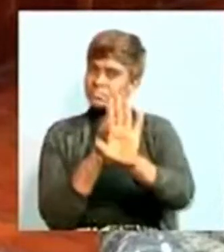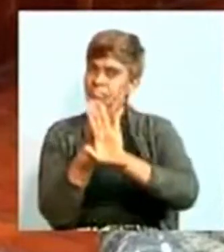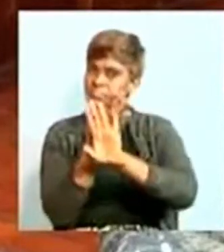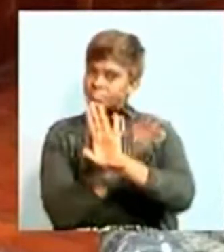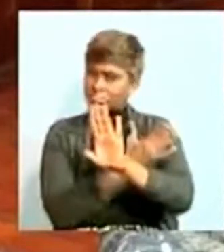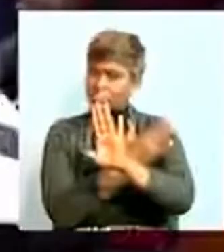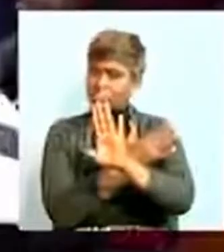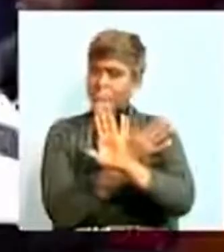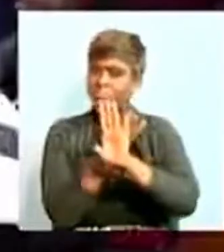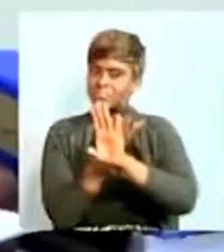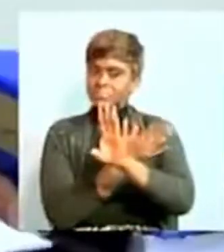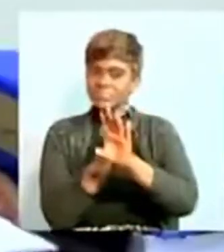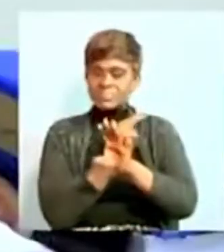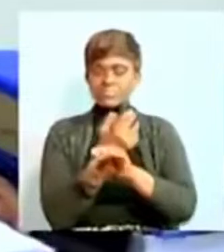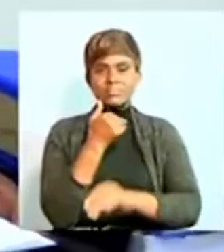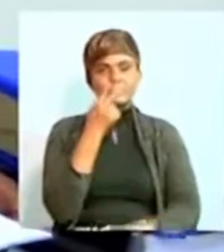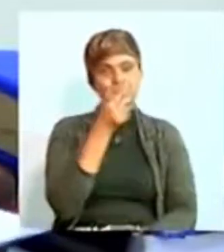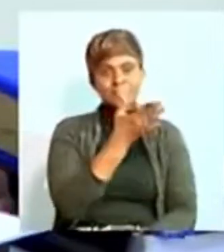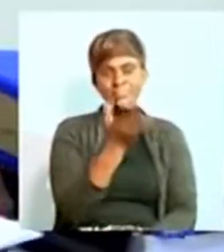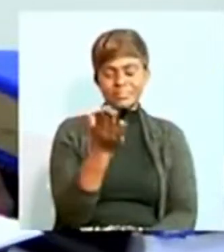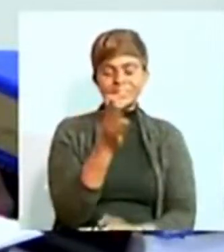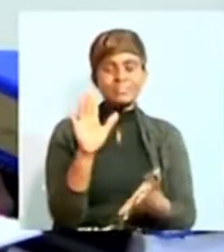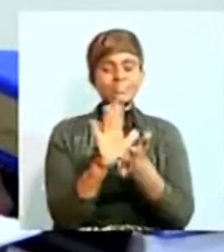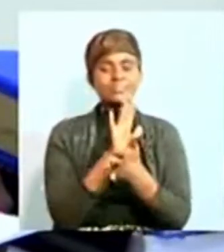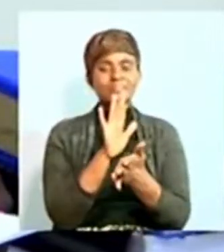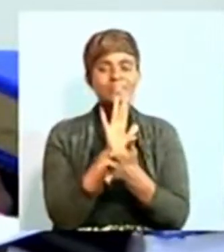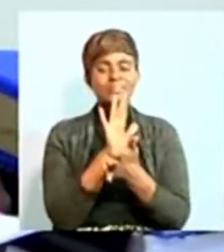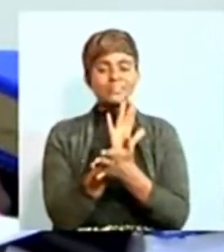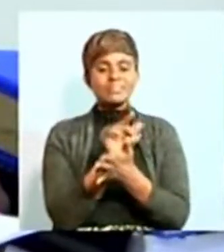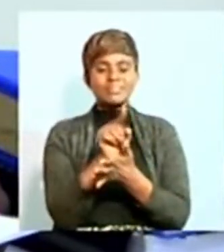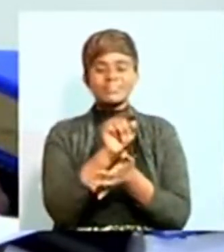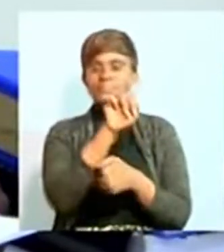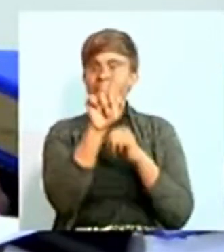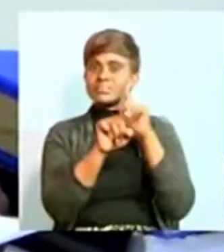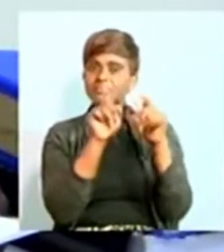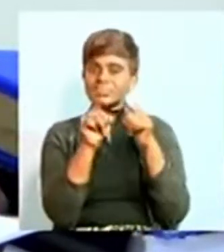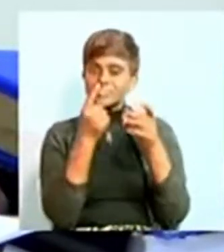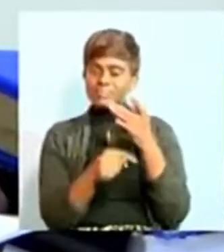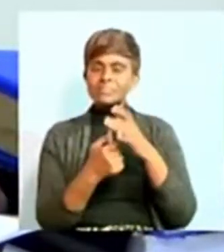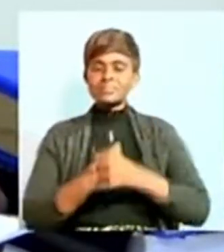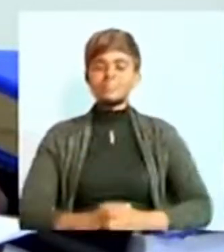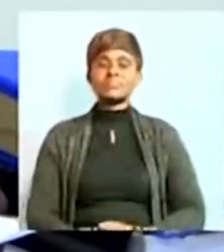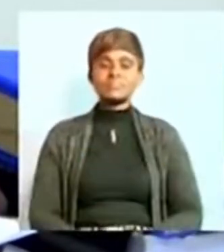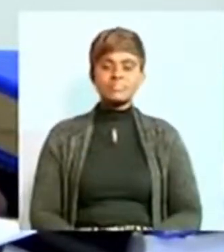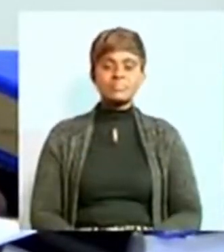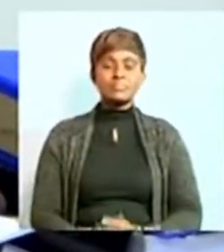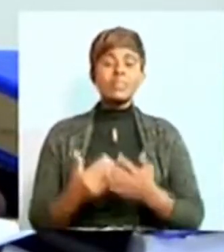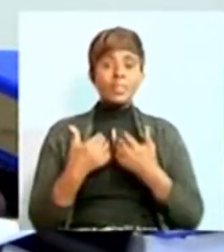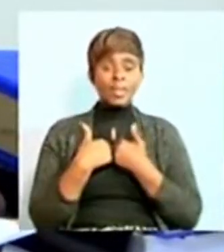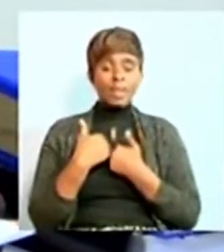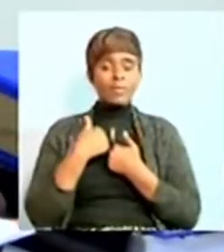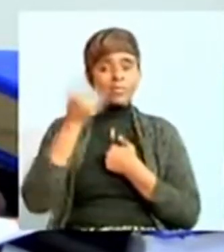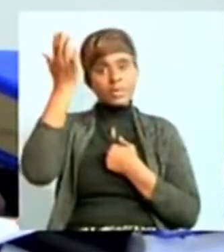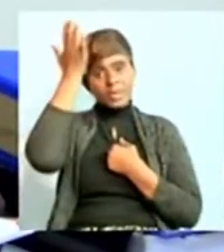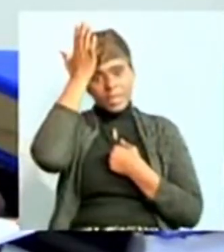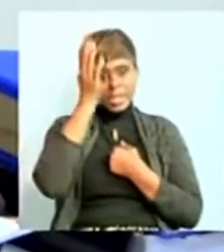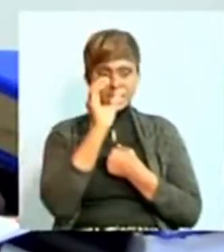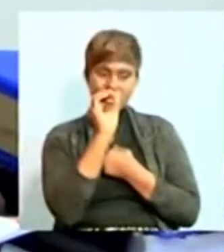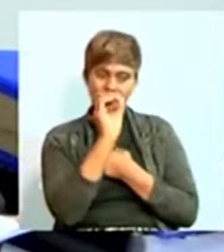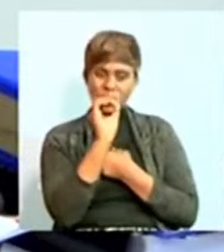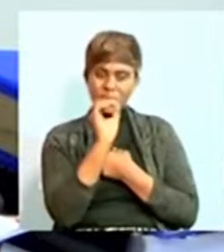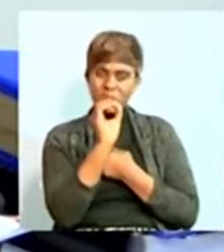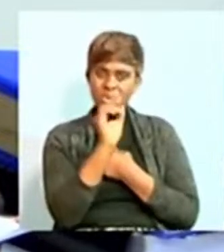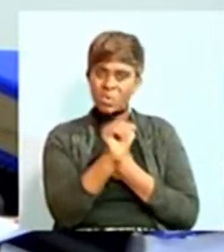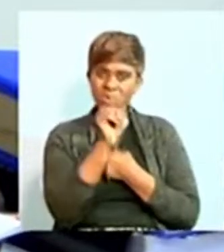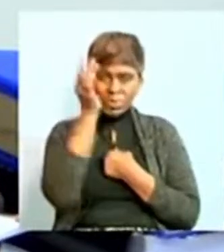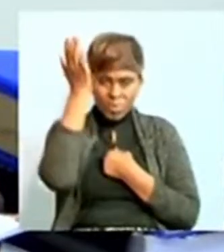Before we go there, we are looking at this document here, and the question is, we have these two dates, the